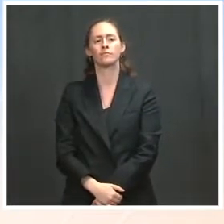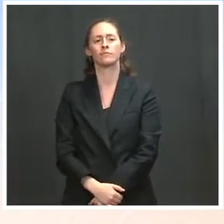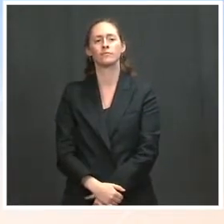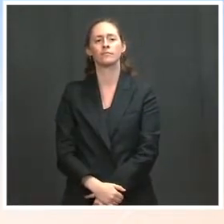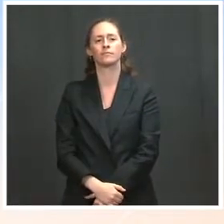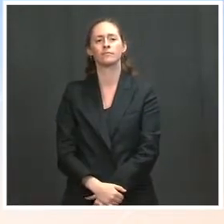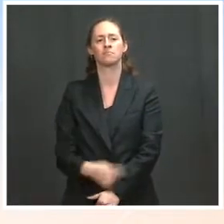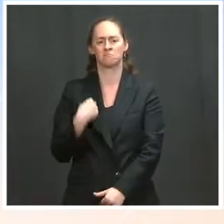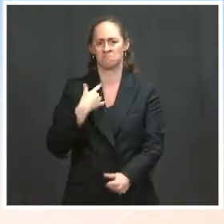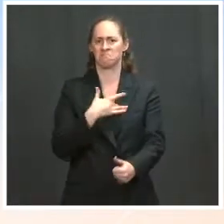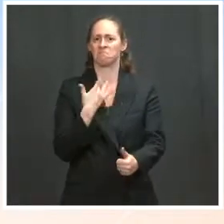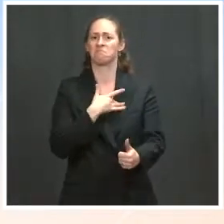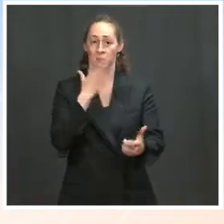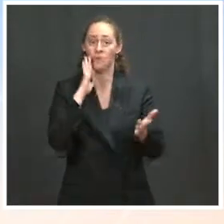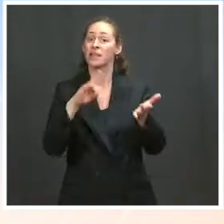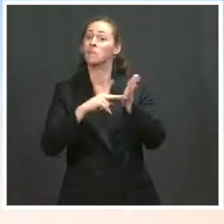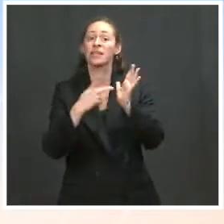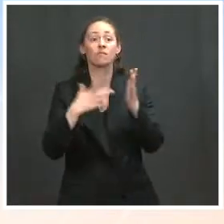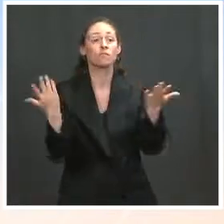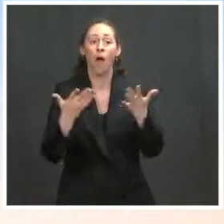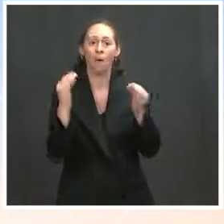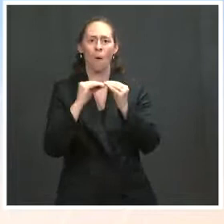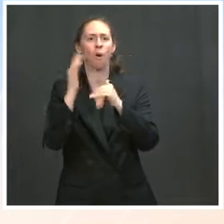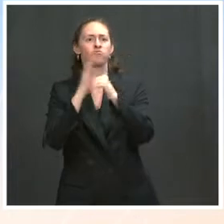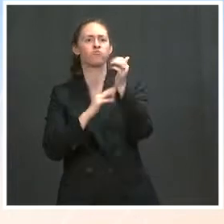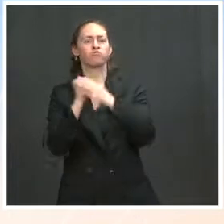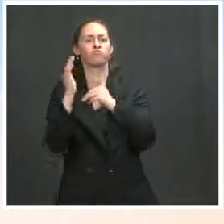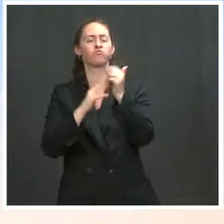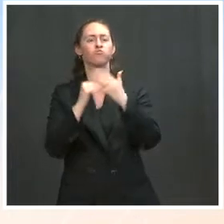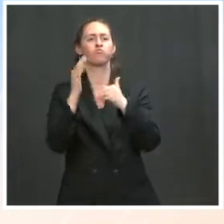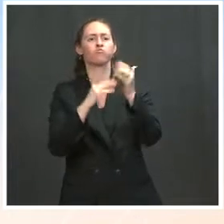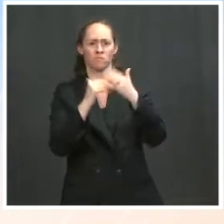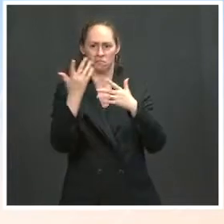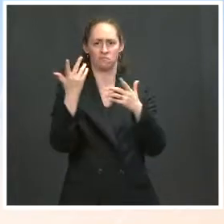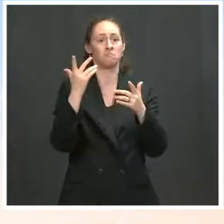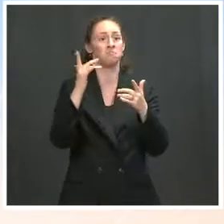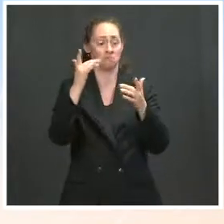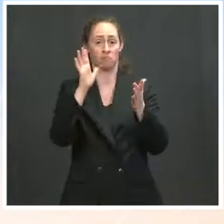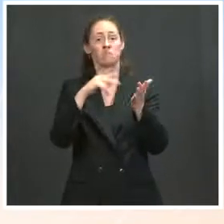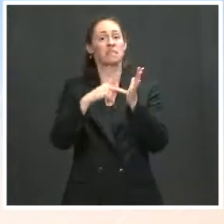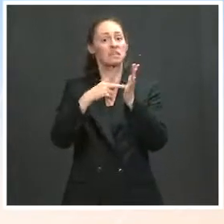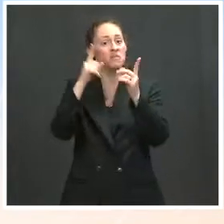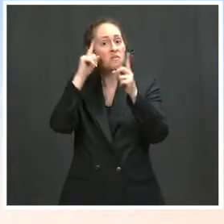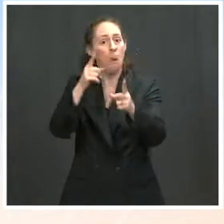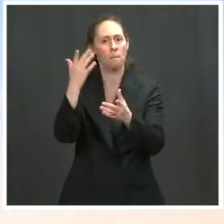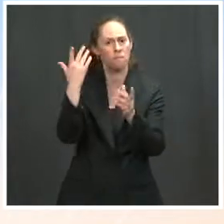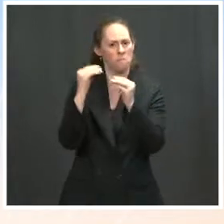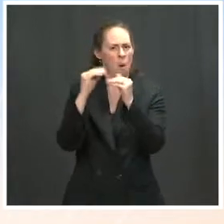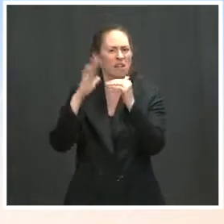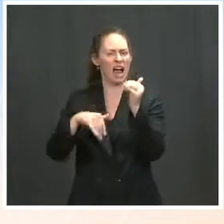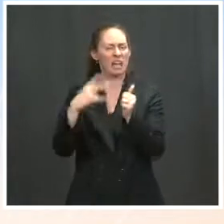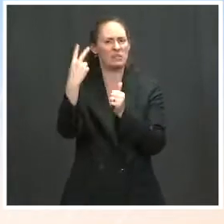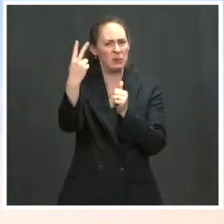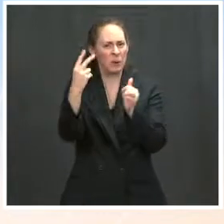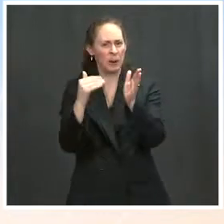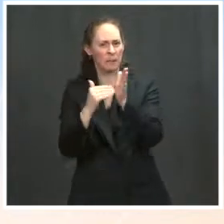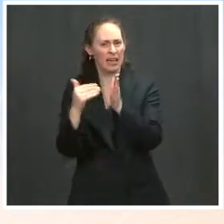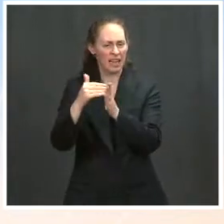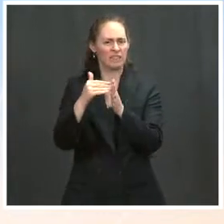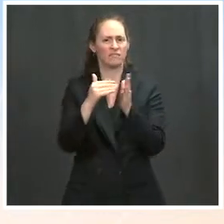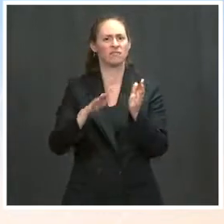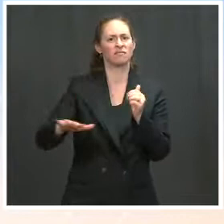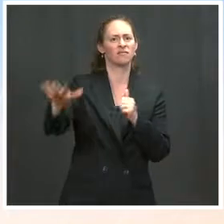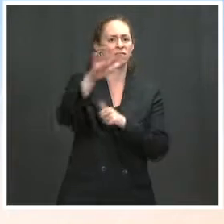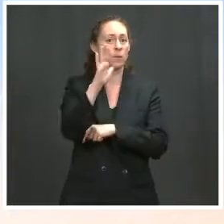of more than 2 million affordable and sustainable places to live. Along the way, these investments will create and